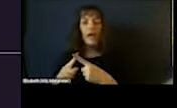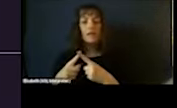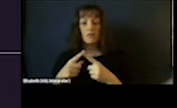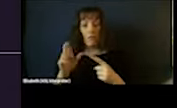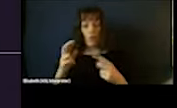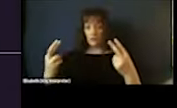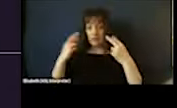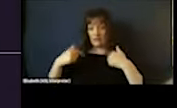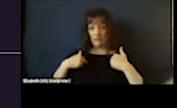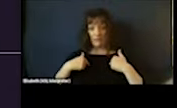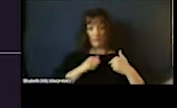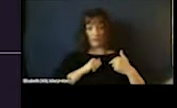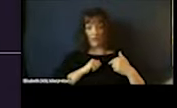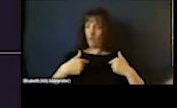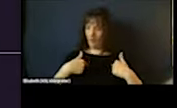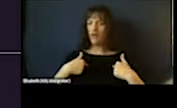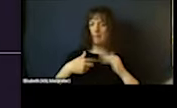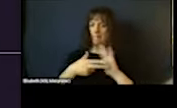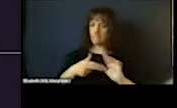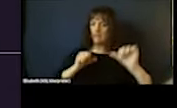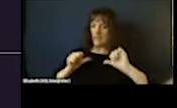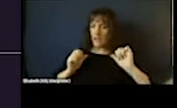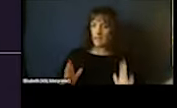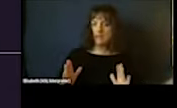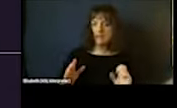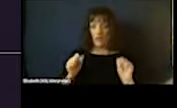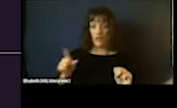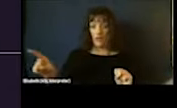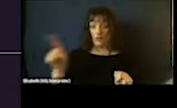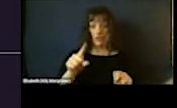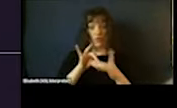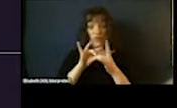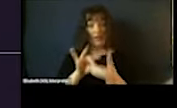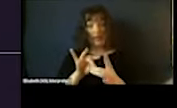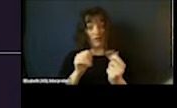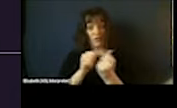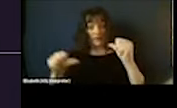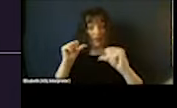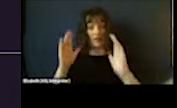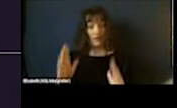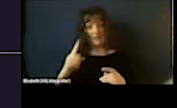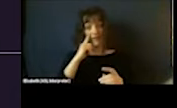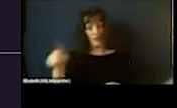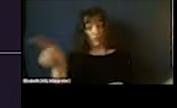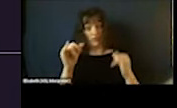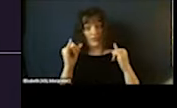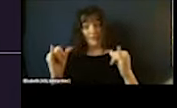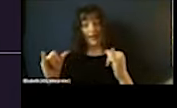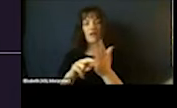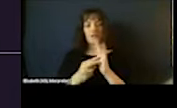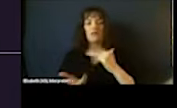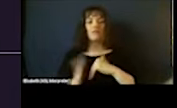of themselves as scientists. So whether they can relate to scientists as something that they could be themselves. So it's a complicated concept, but